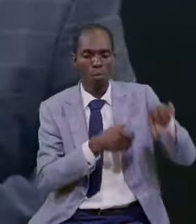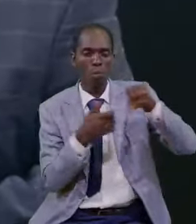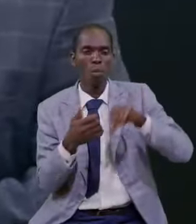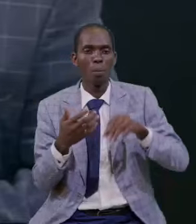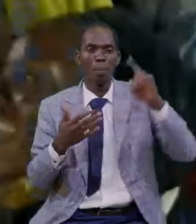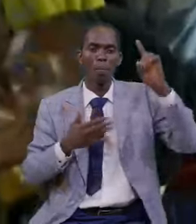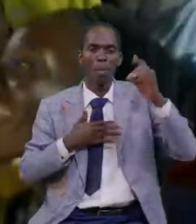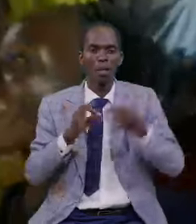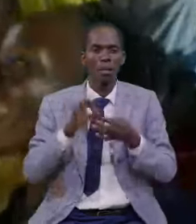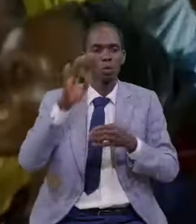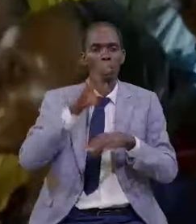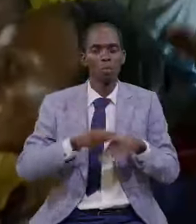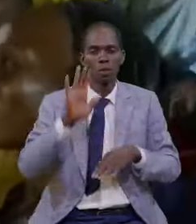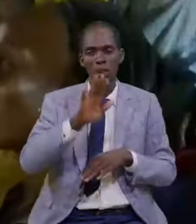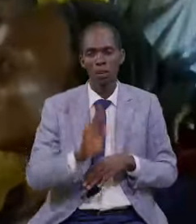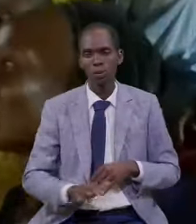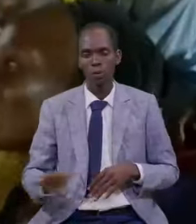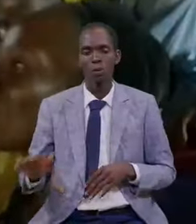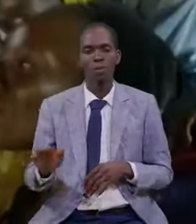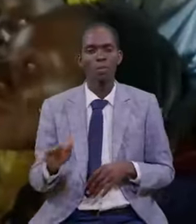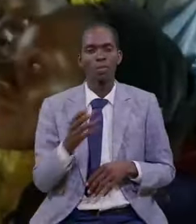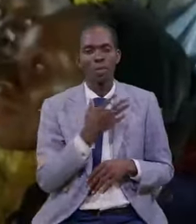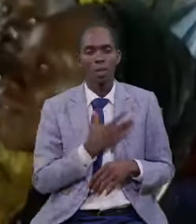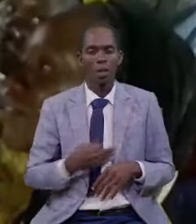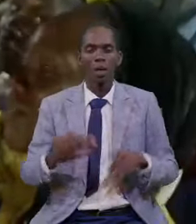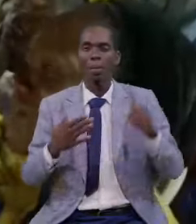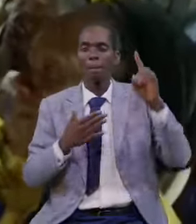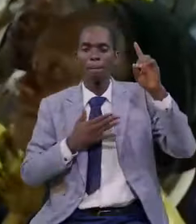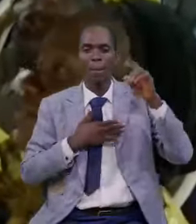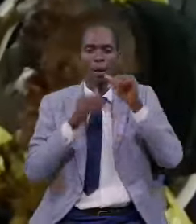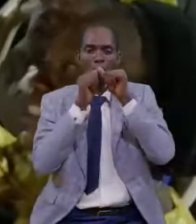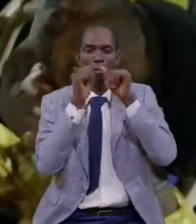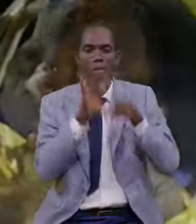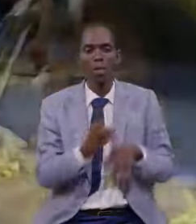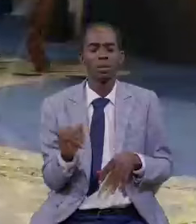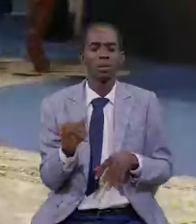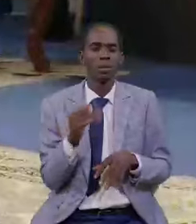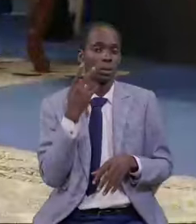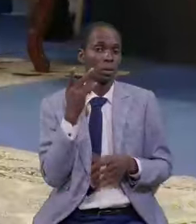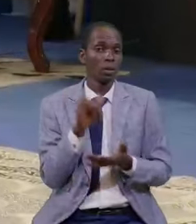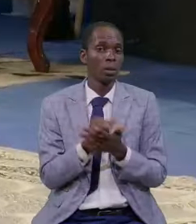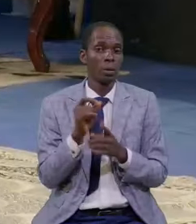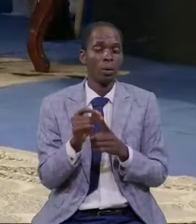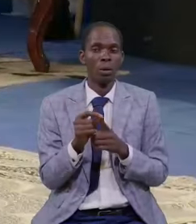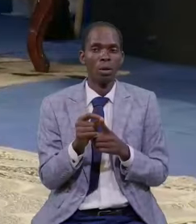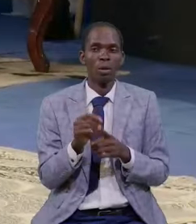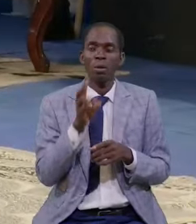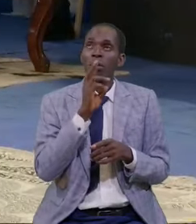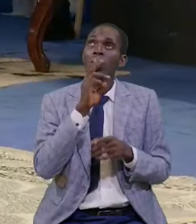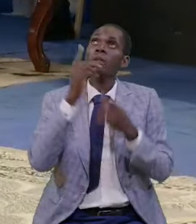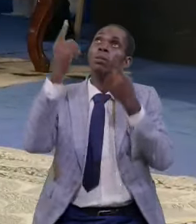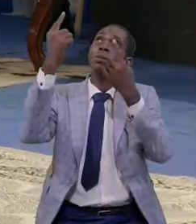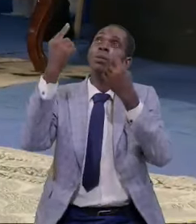seed, and my blessing, look at that. The water comes upon the dry